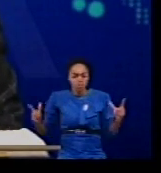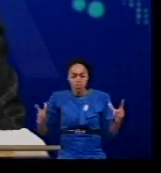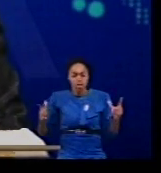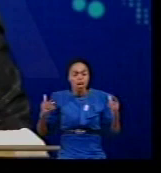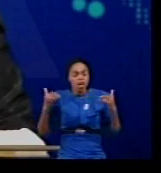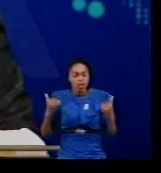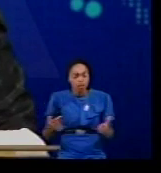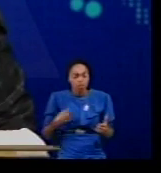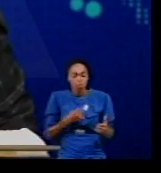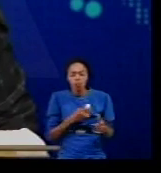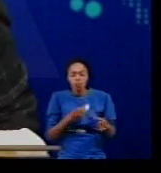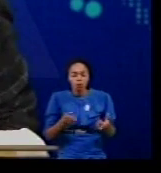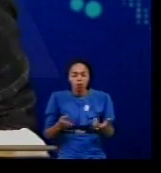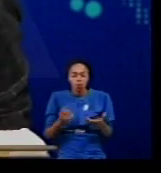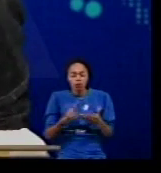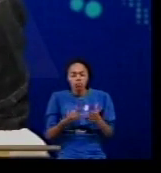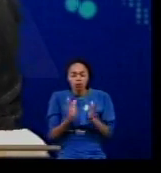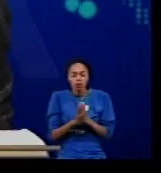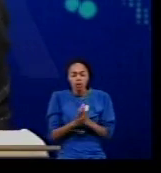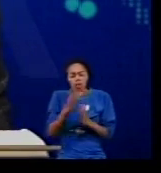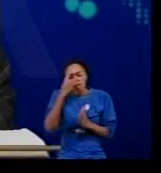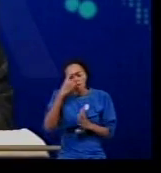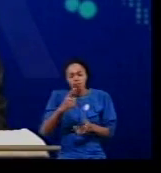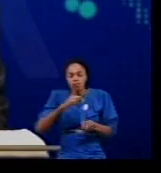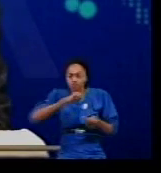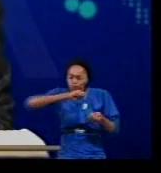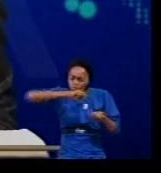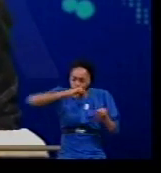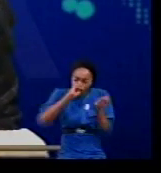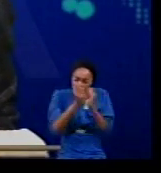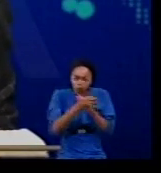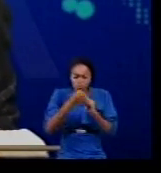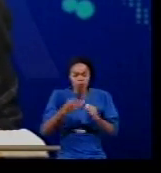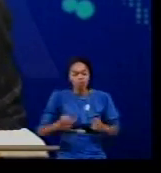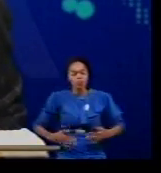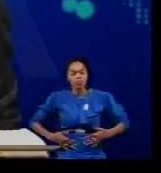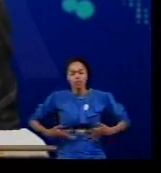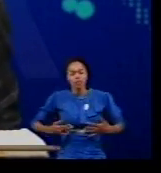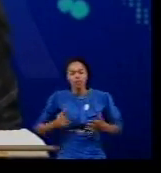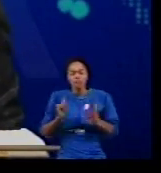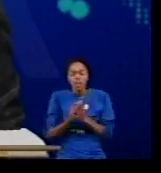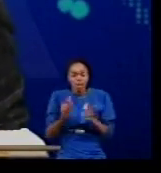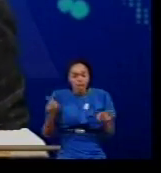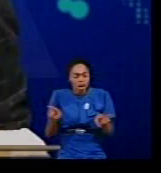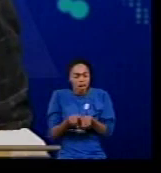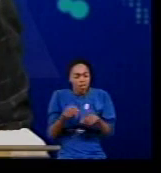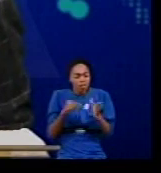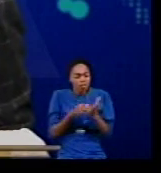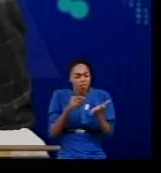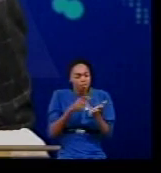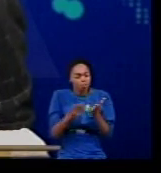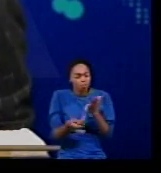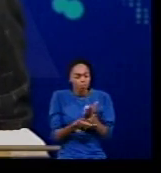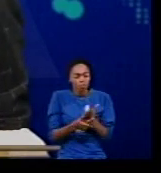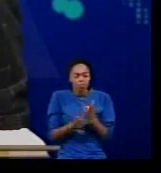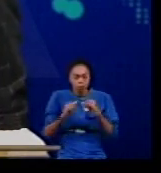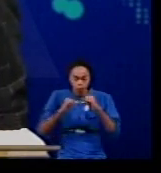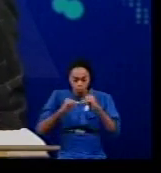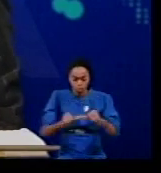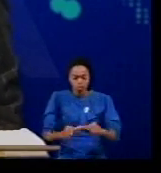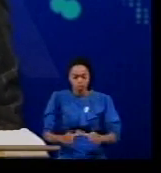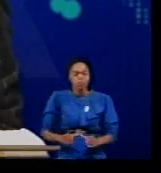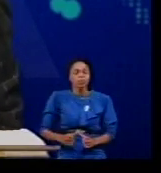preach the gospel to every creature. And then when they become converts, you want to disciple them. You want them to know that all the